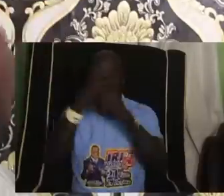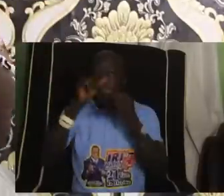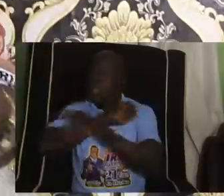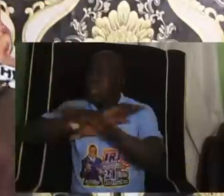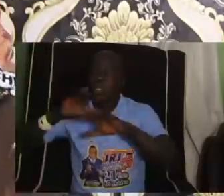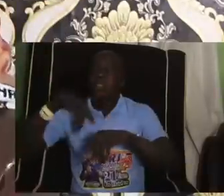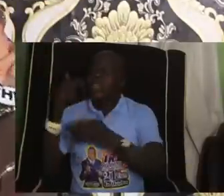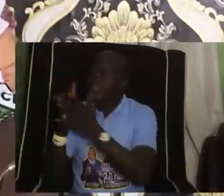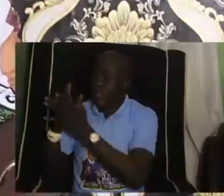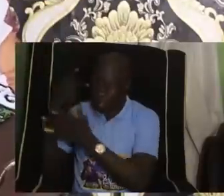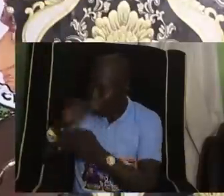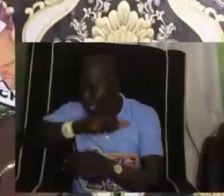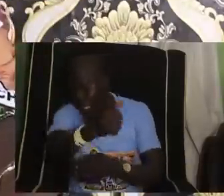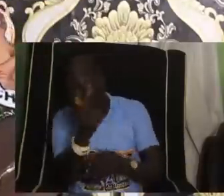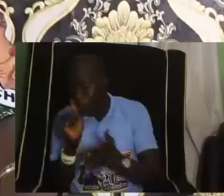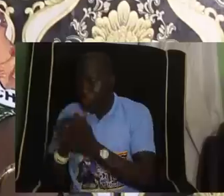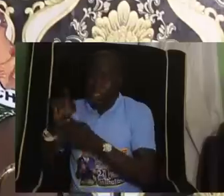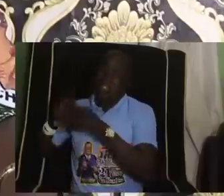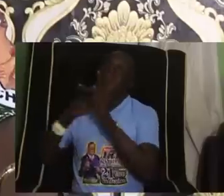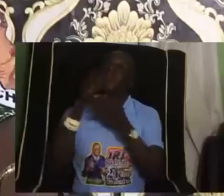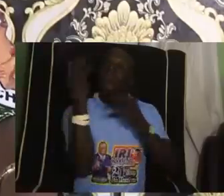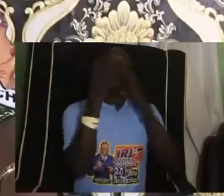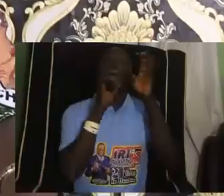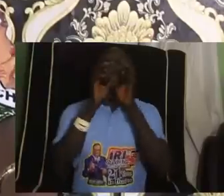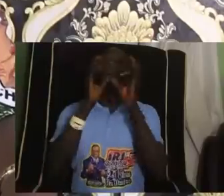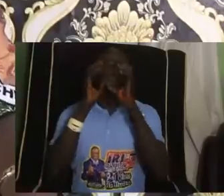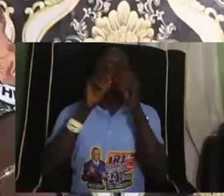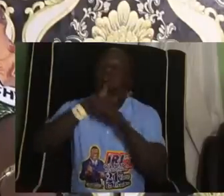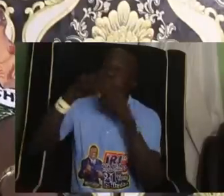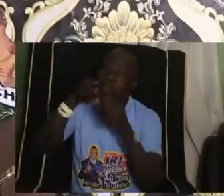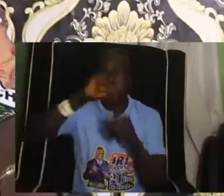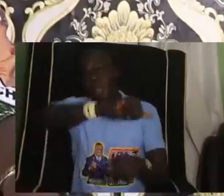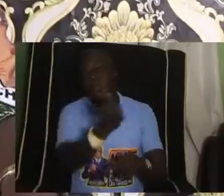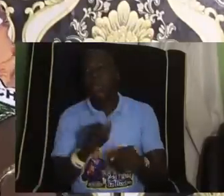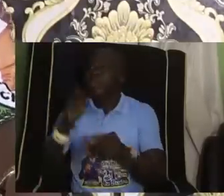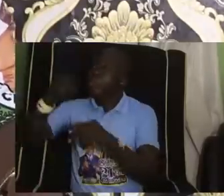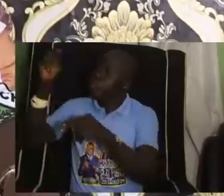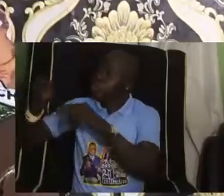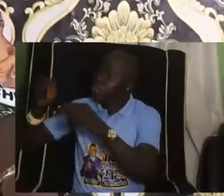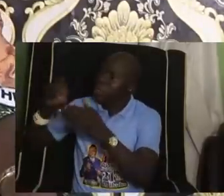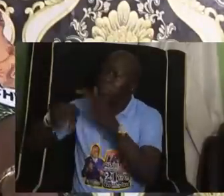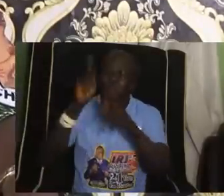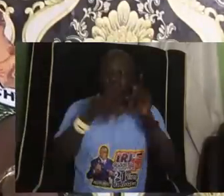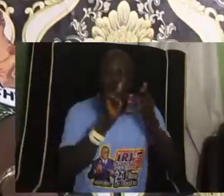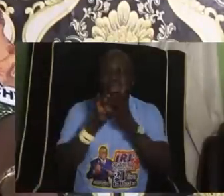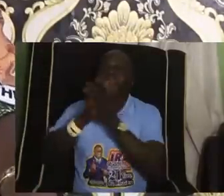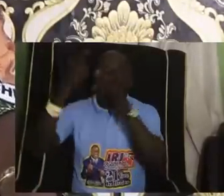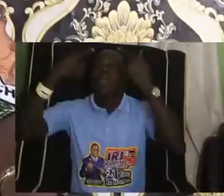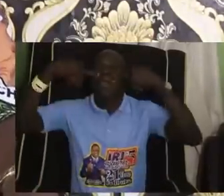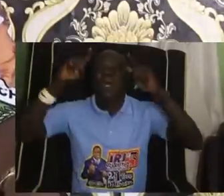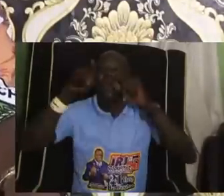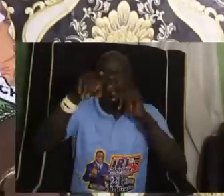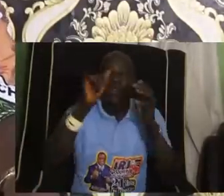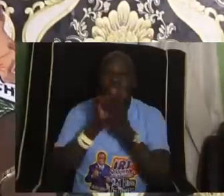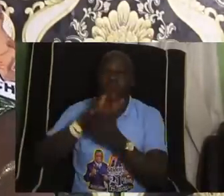ro yen fun awon eniyan but you don't have the people that will announce you to people so o nilo awon to ma ro yen you need the people that we announced. Ṣùgbọ́n tó